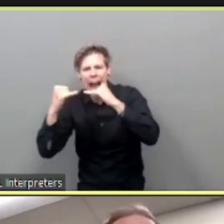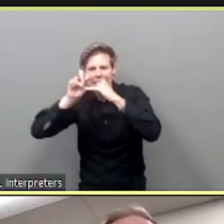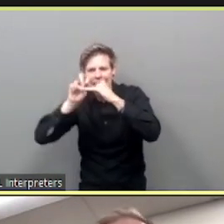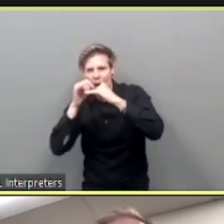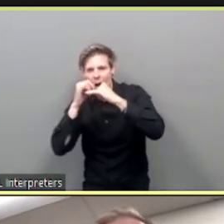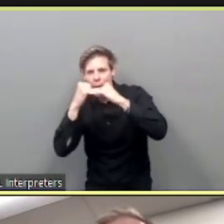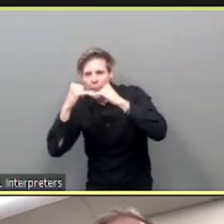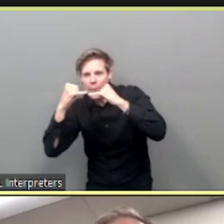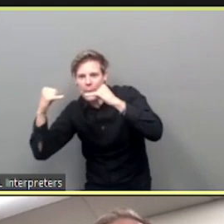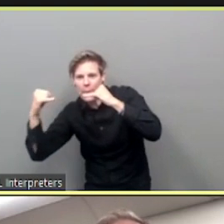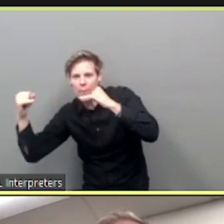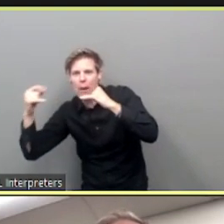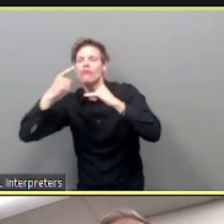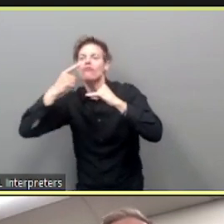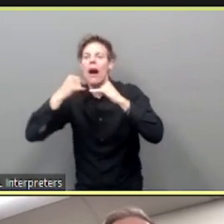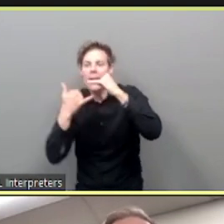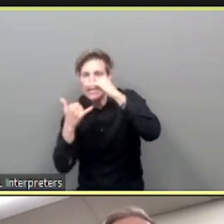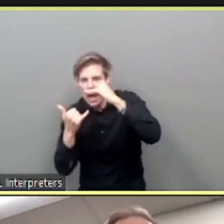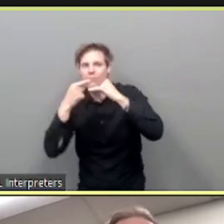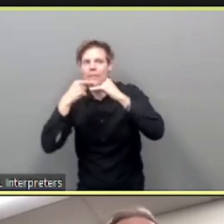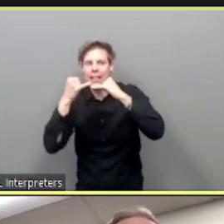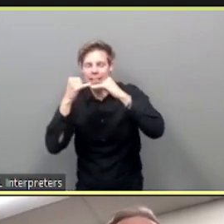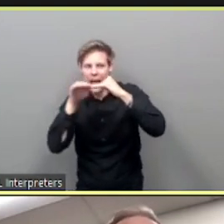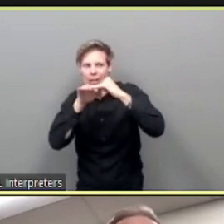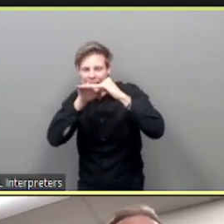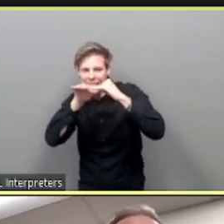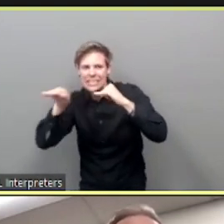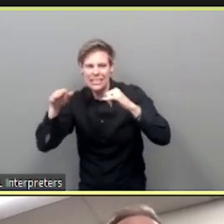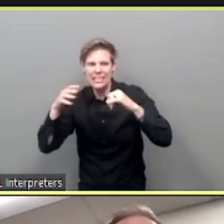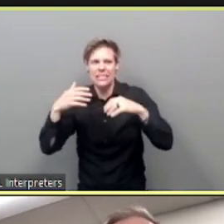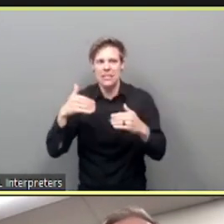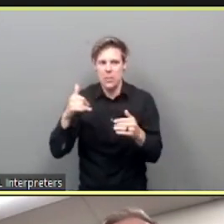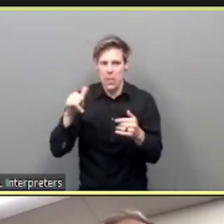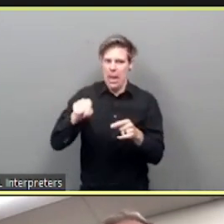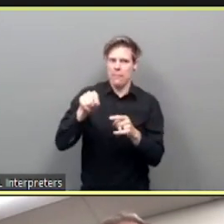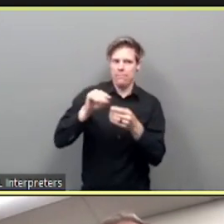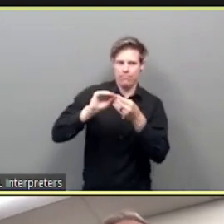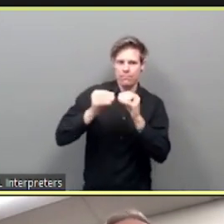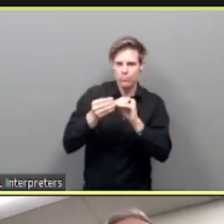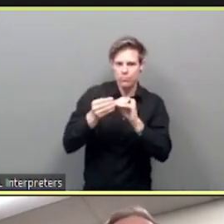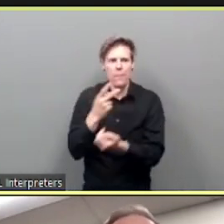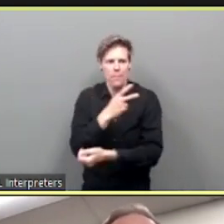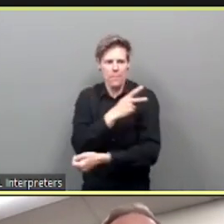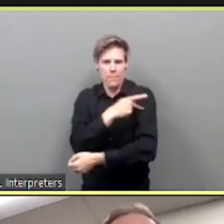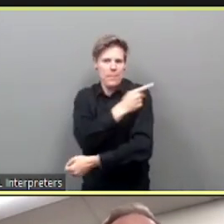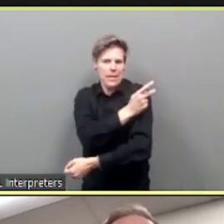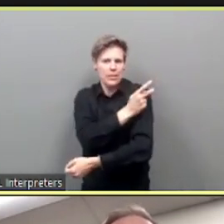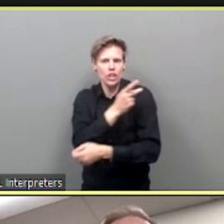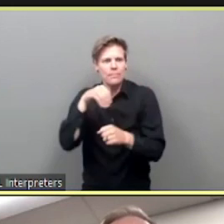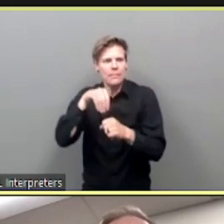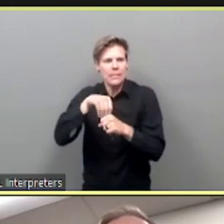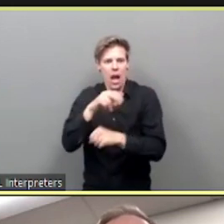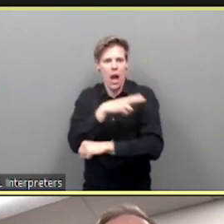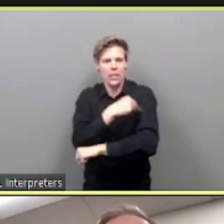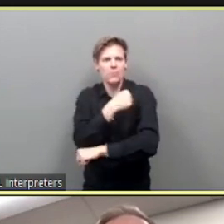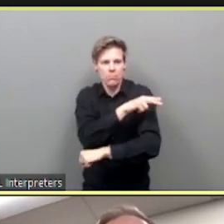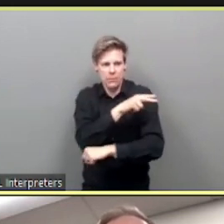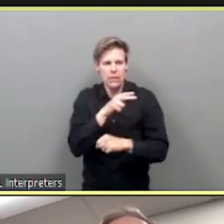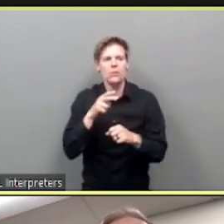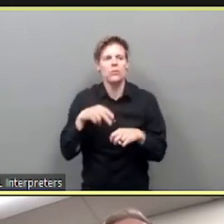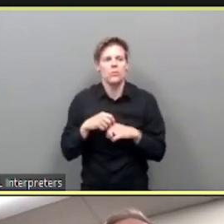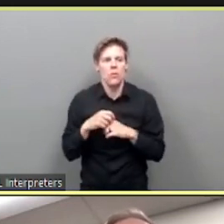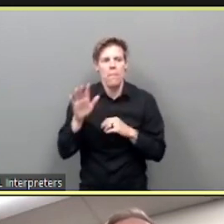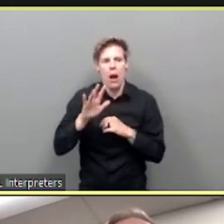sign of potential relief is we had our number of patients in the hospital today with COVID dropped to